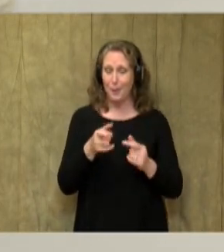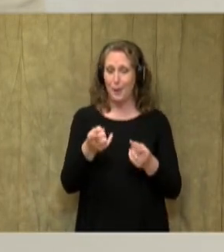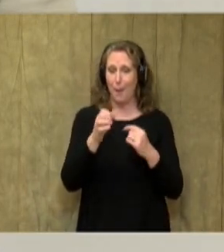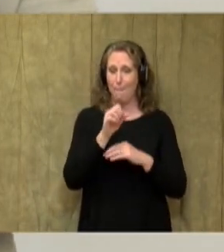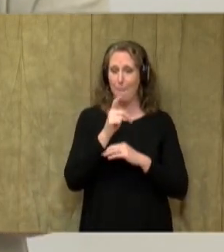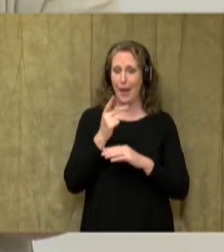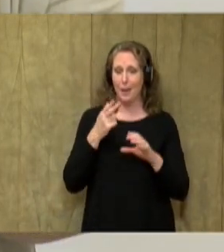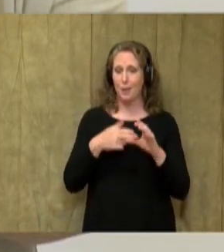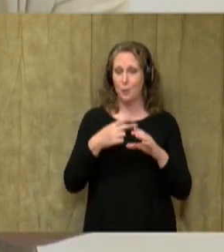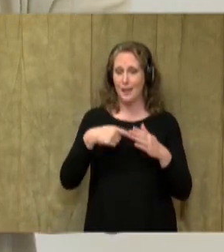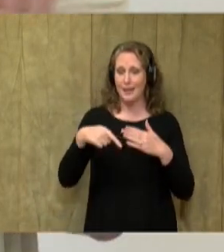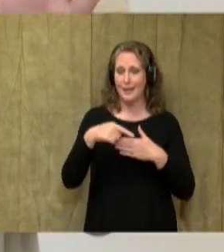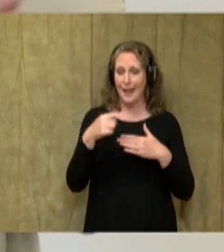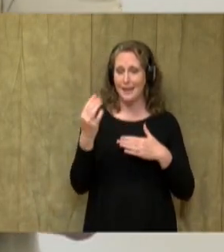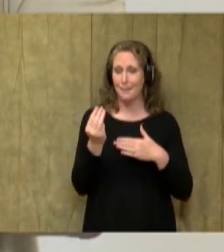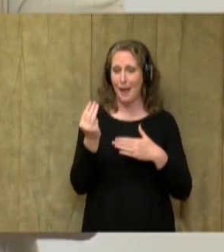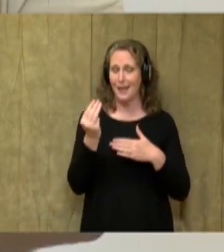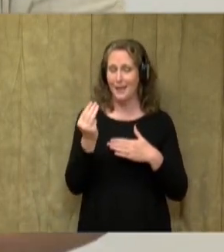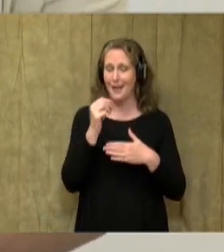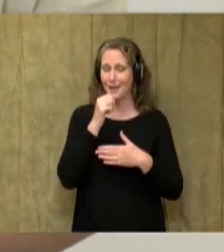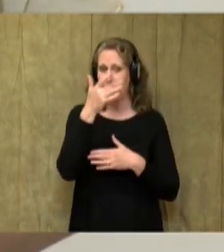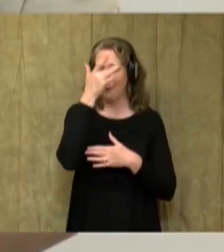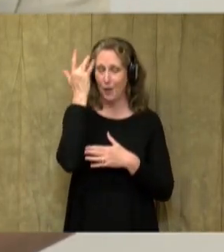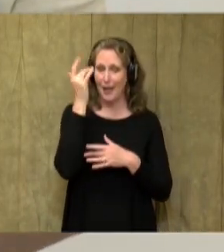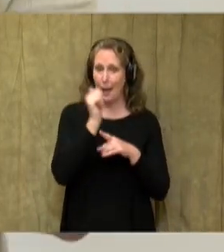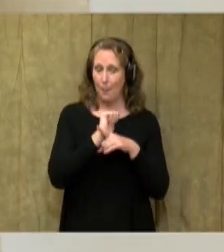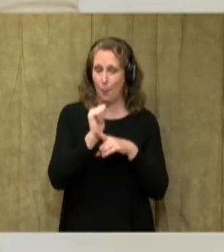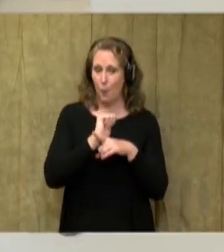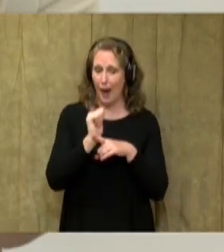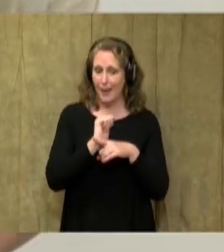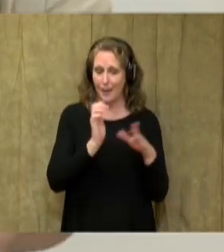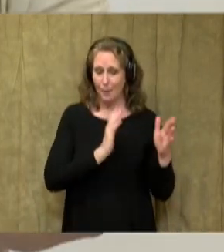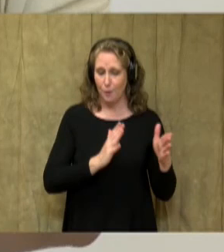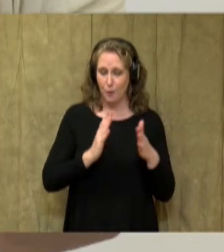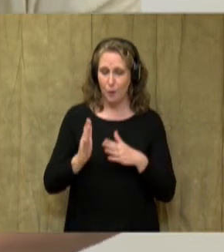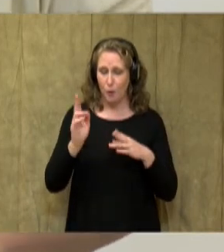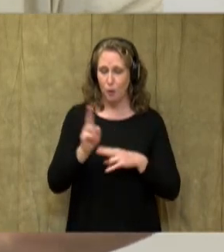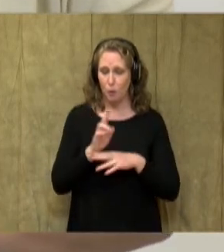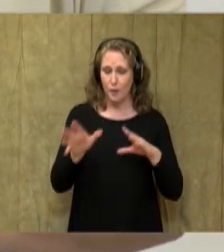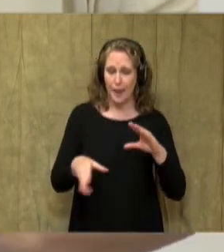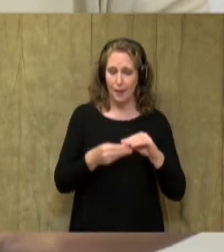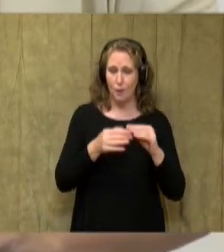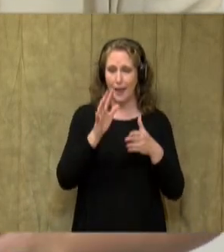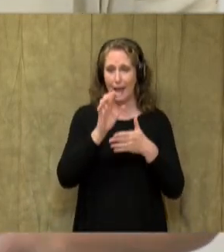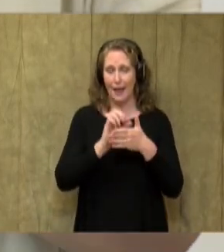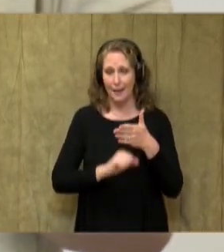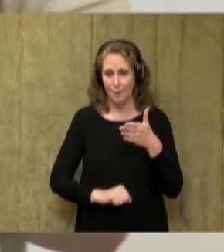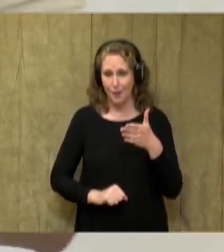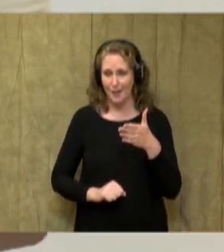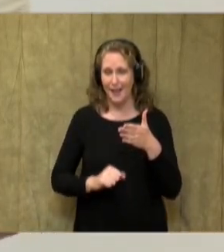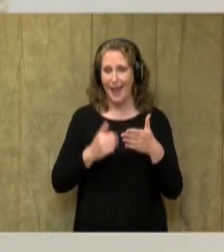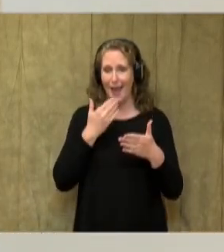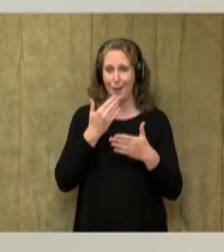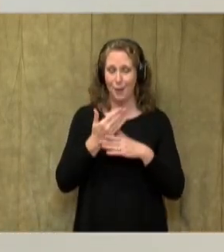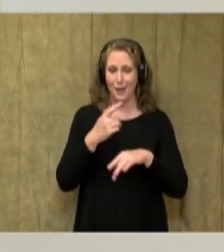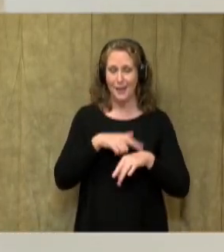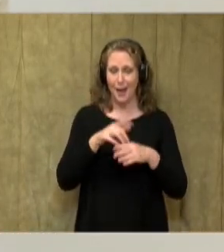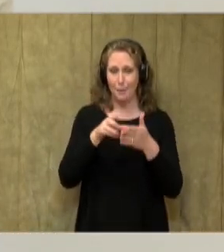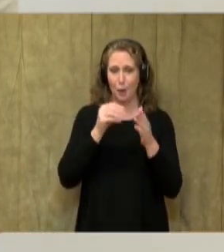and join us next week. So don't forget to be practicing these strategies using addition and subtraction. I had a good